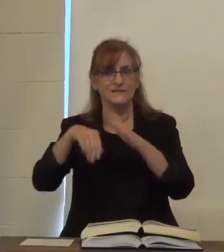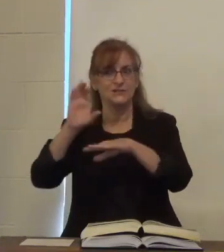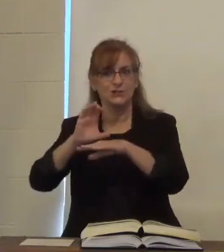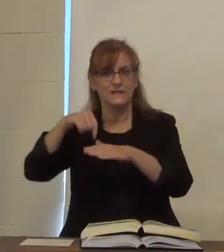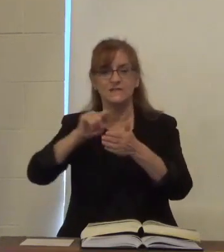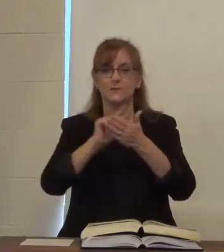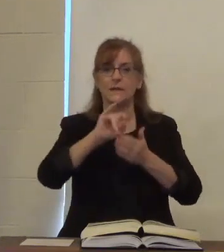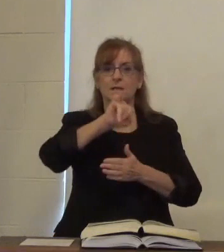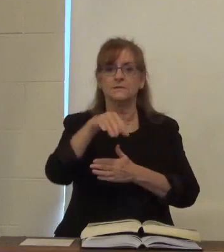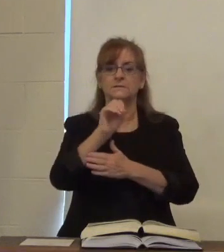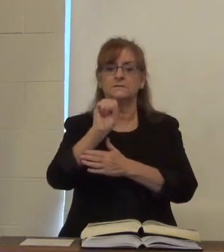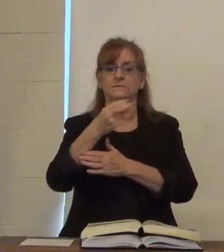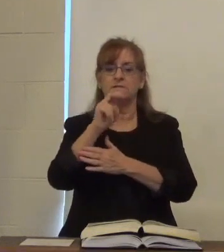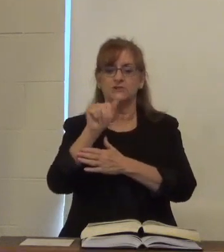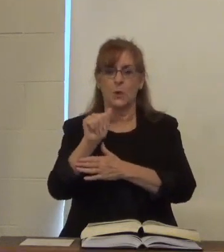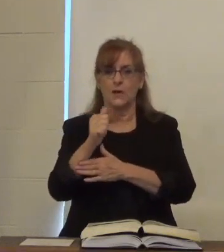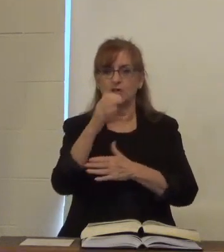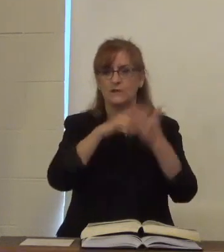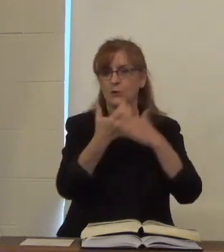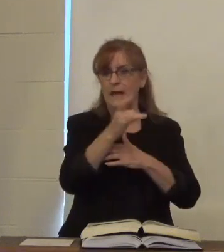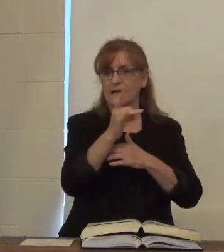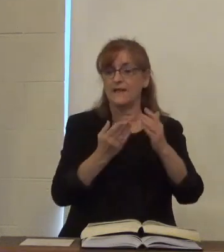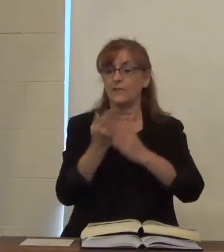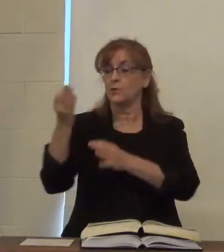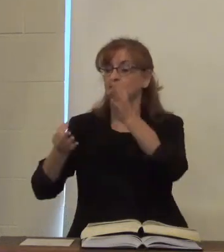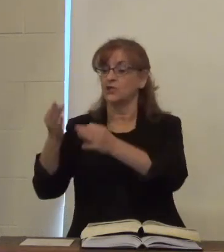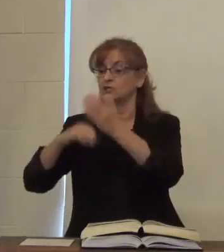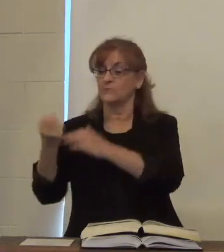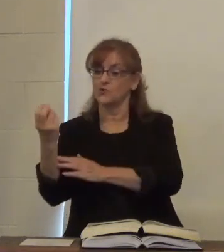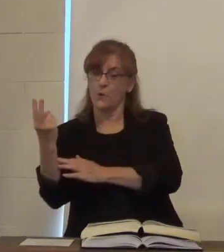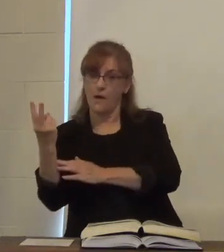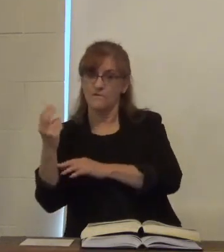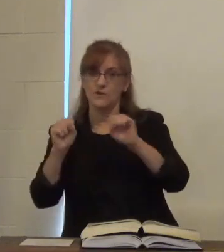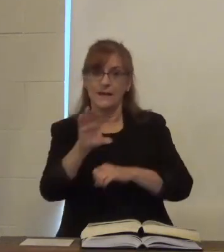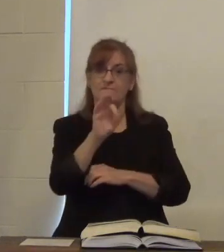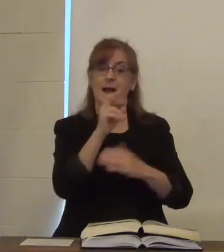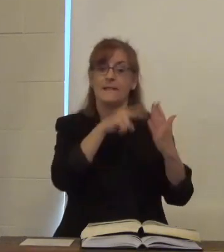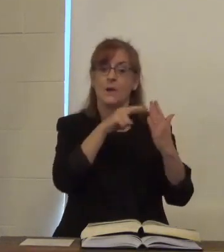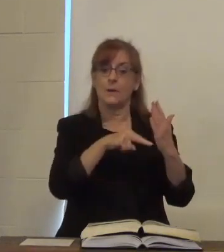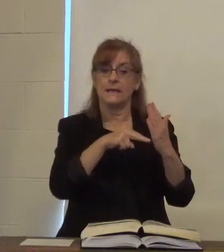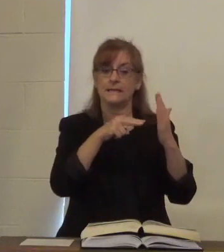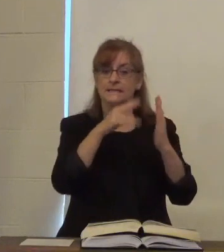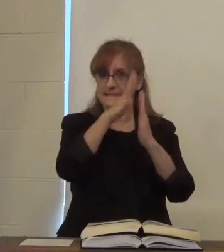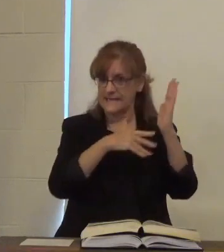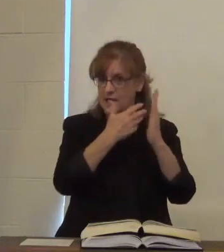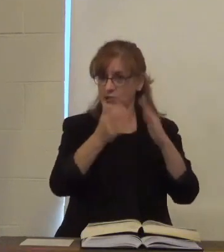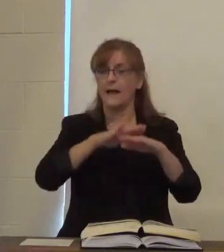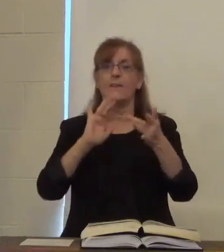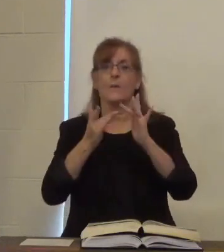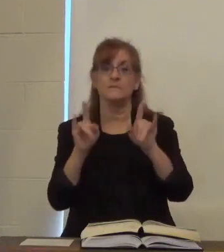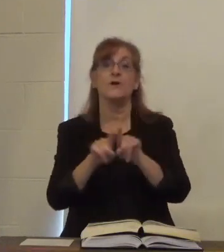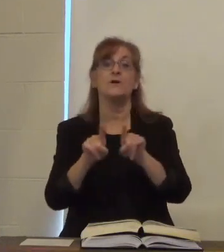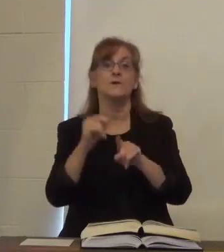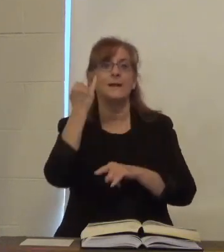reading Joshua 18 through Judges 12. That reading schedule can also be found on the website. If you didn't start